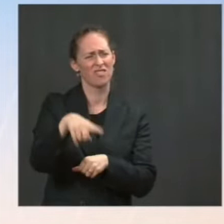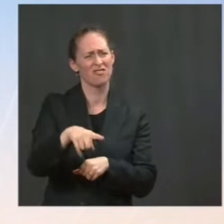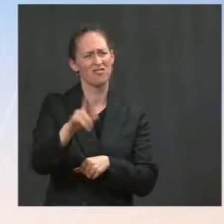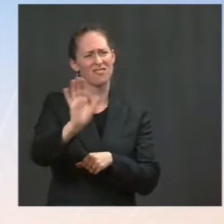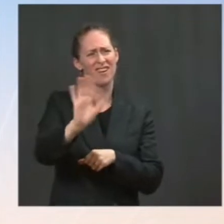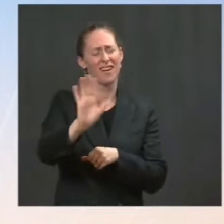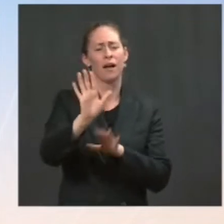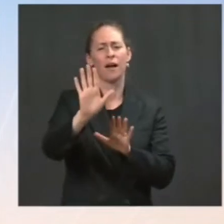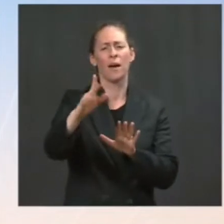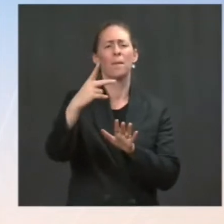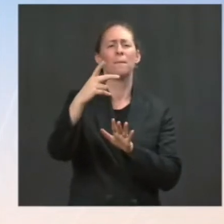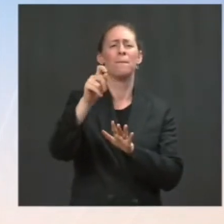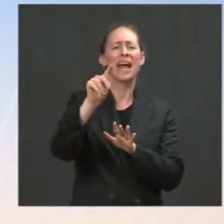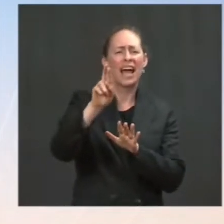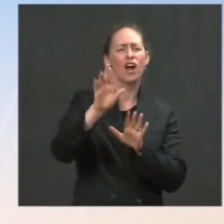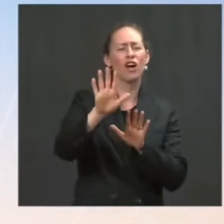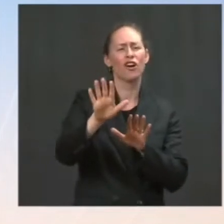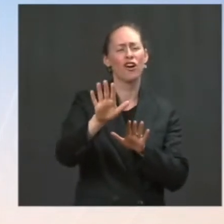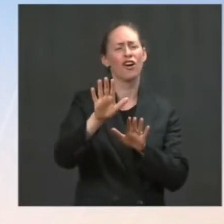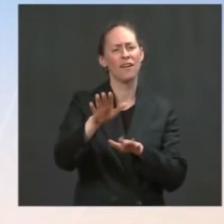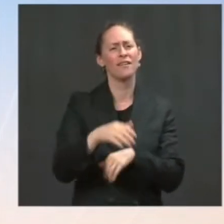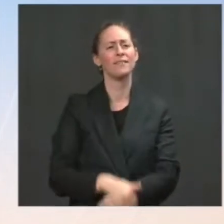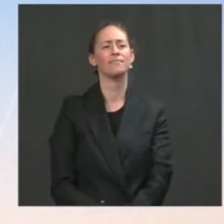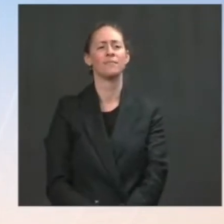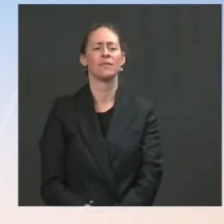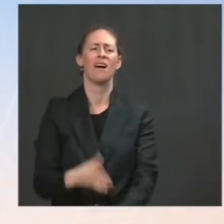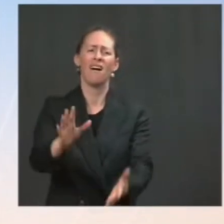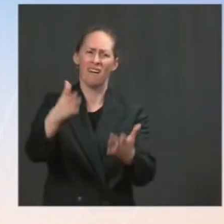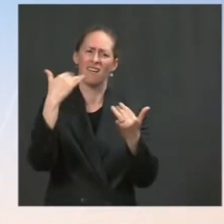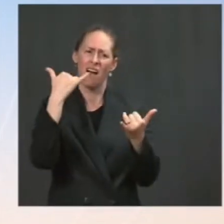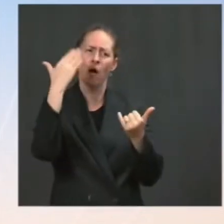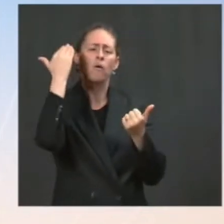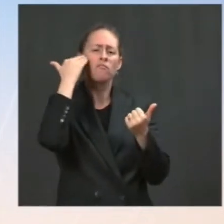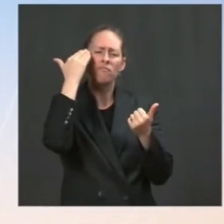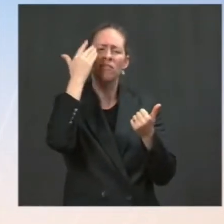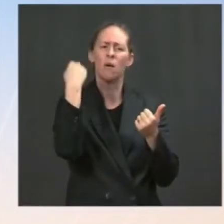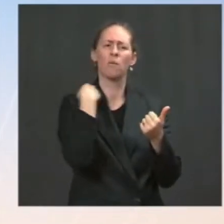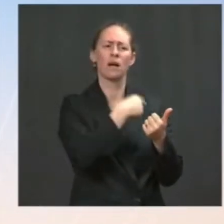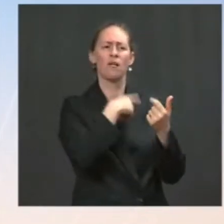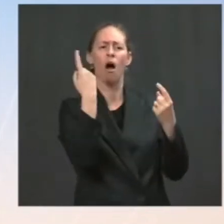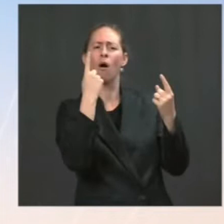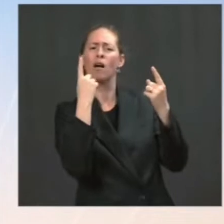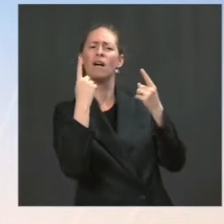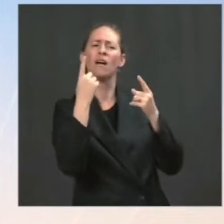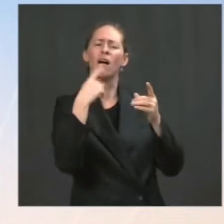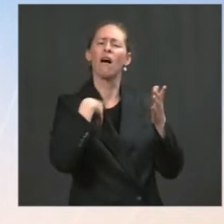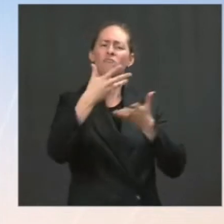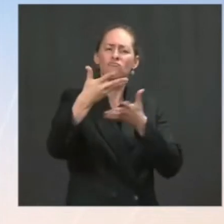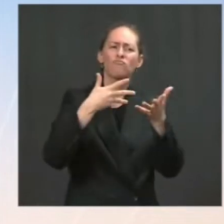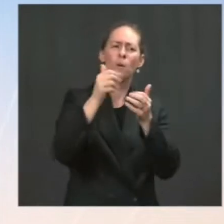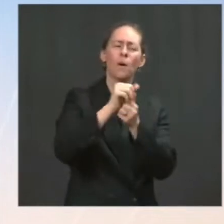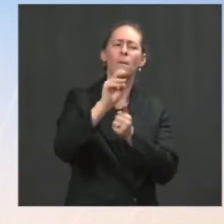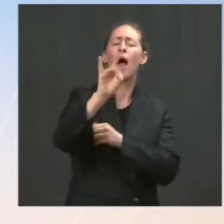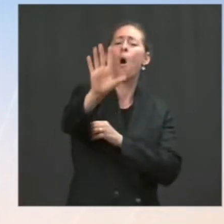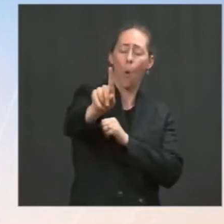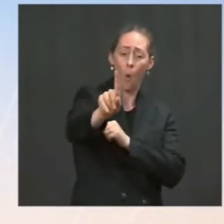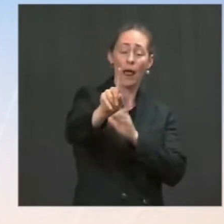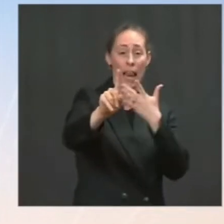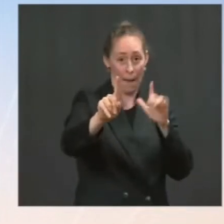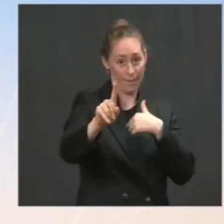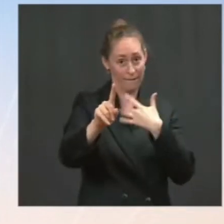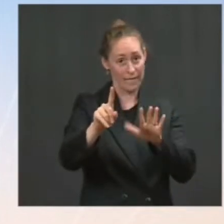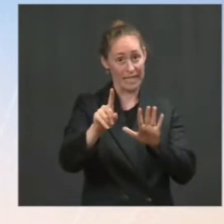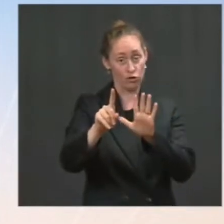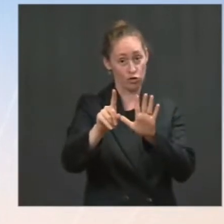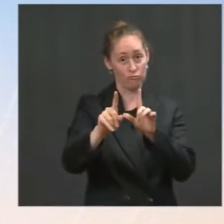of all, as you know, we're in a regular touch with a range of media outlets. And we expect that the White House is watching let me finish. Fox, but As we people